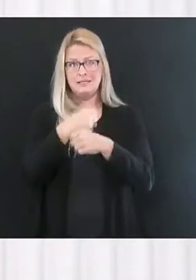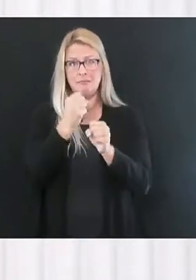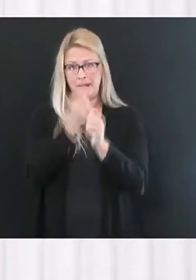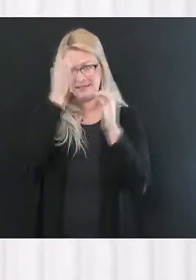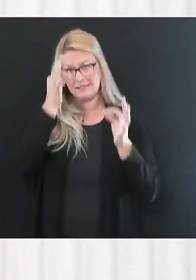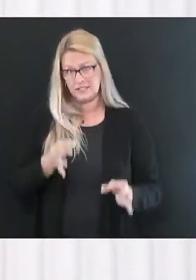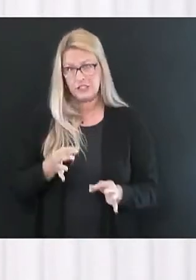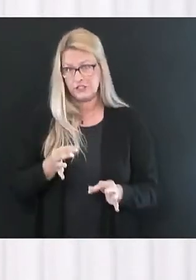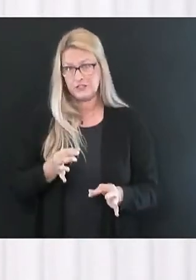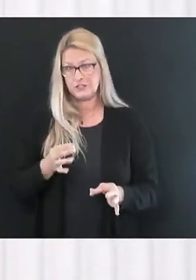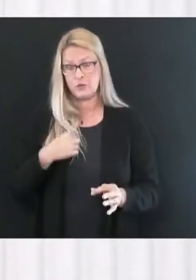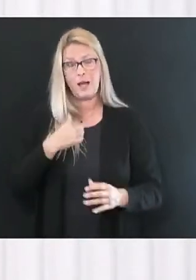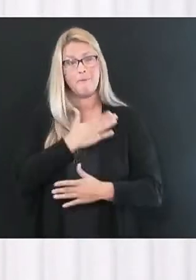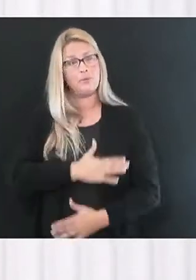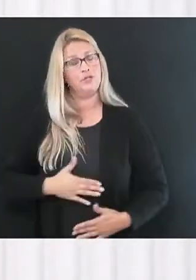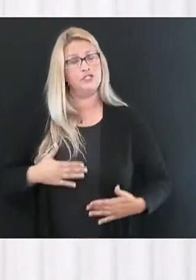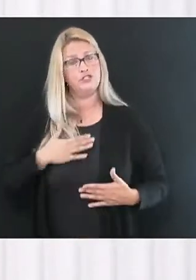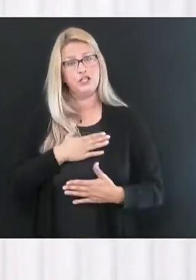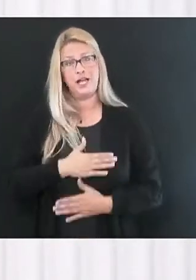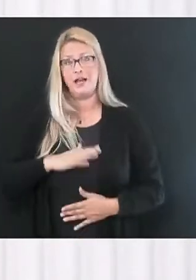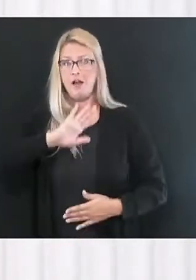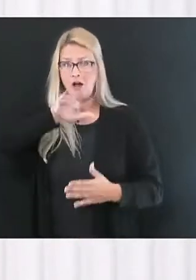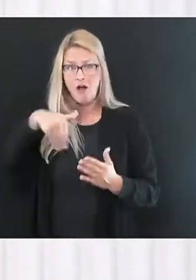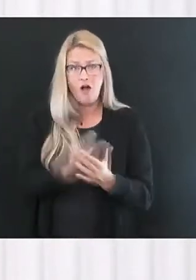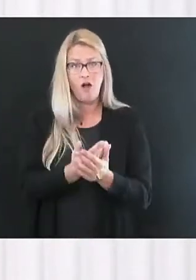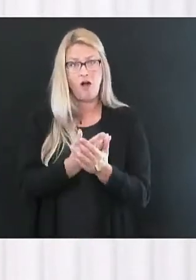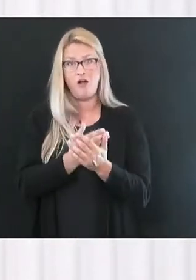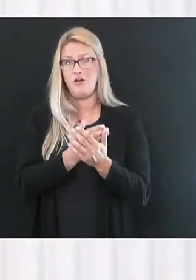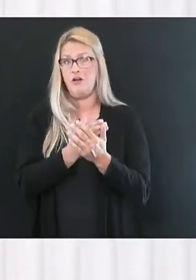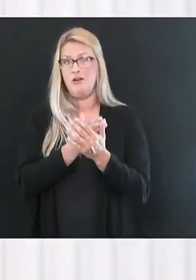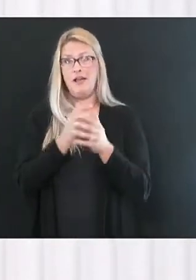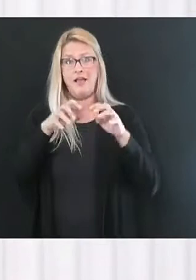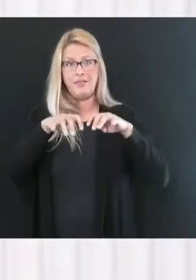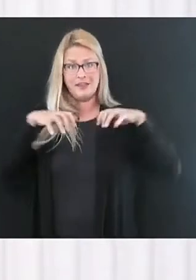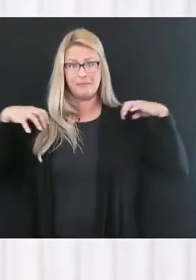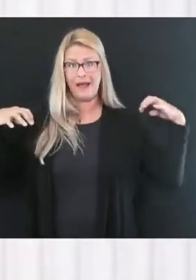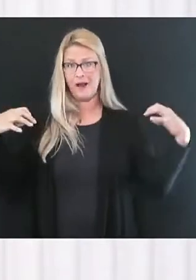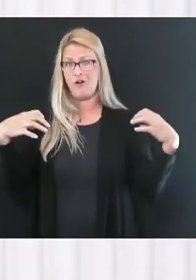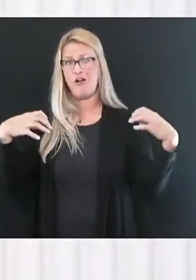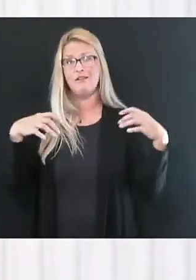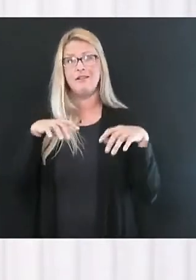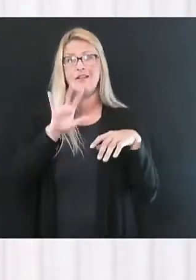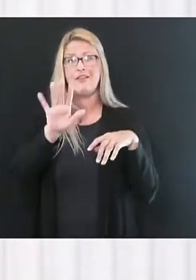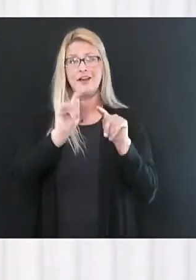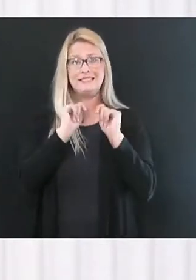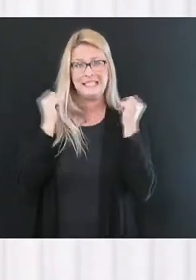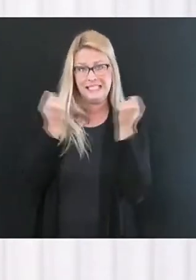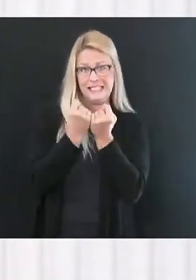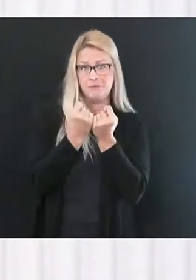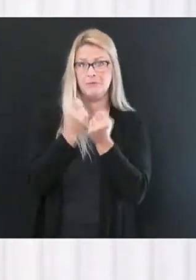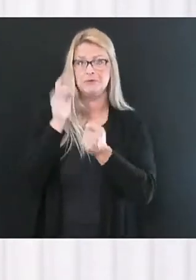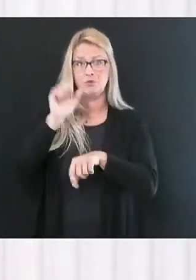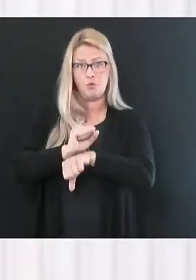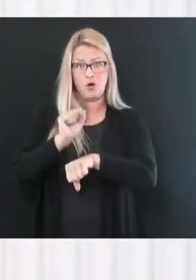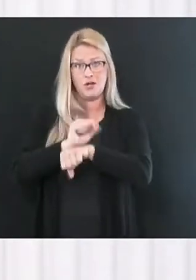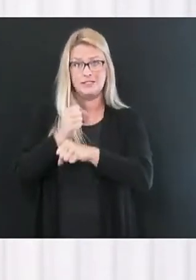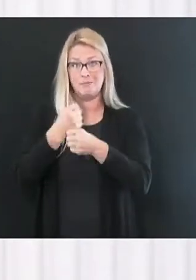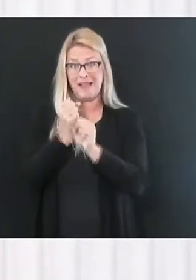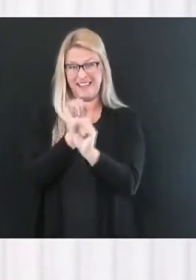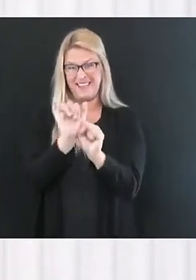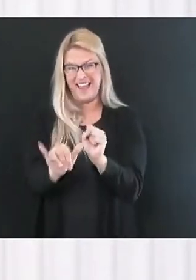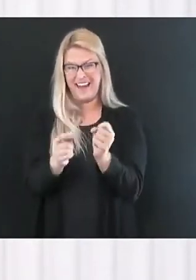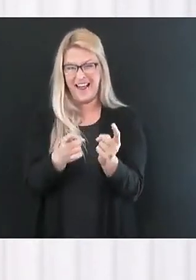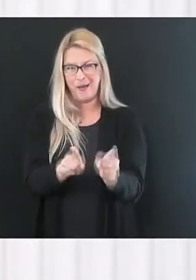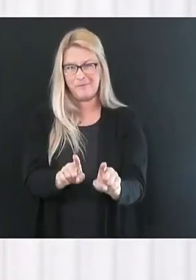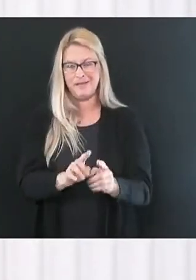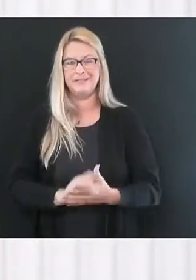do appreciate all the work the health panels and the governor does in about a 48-hour period to make that happen. So a couple